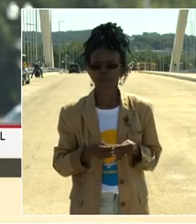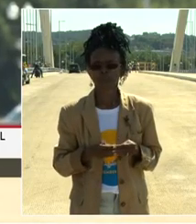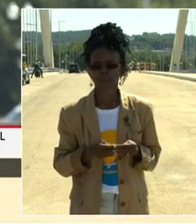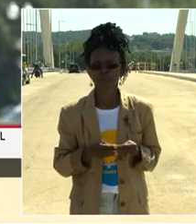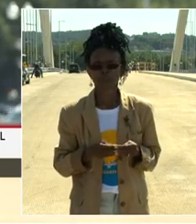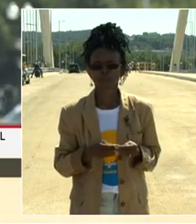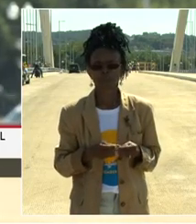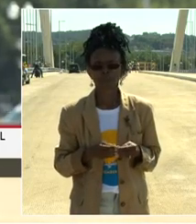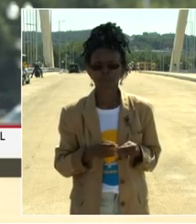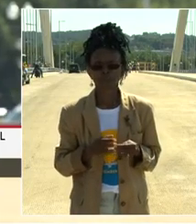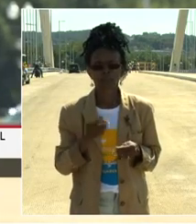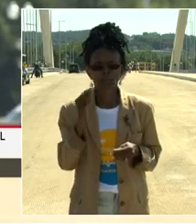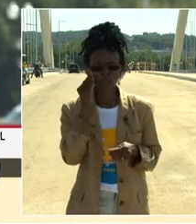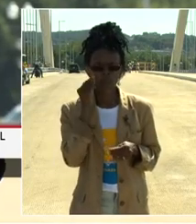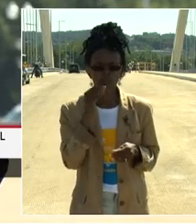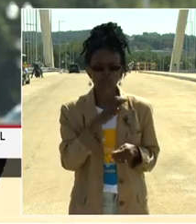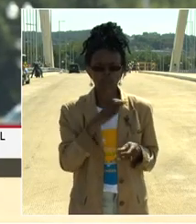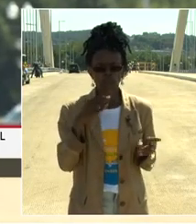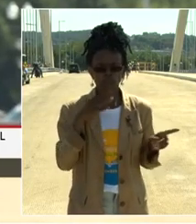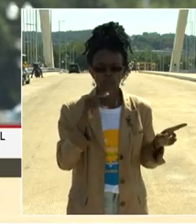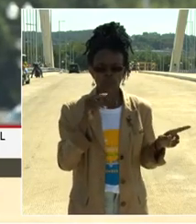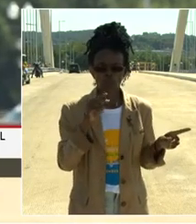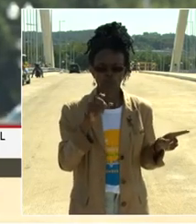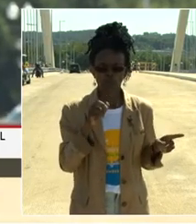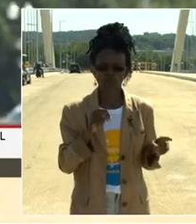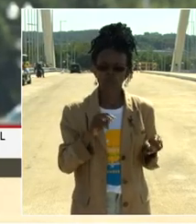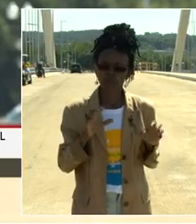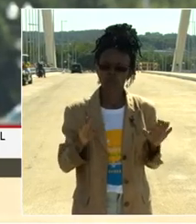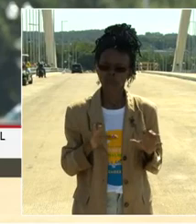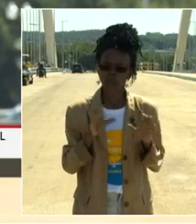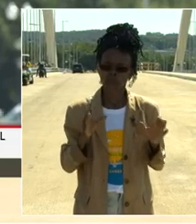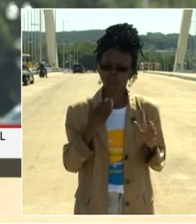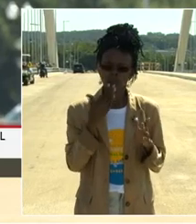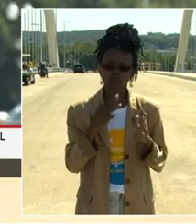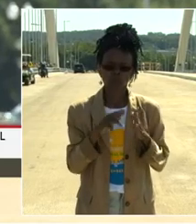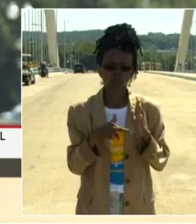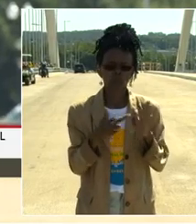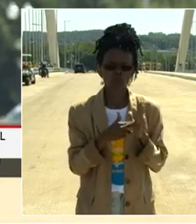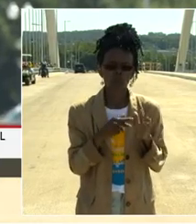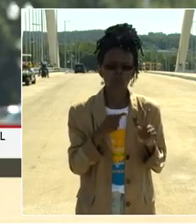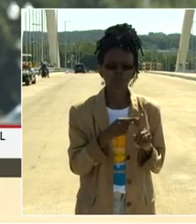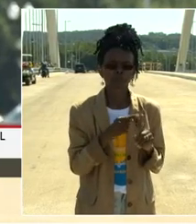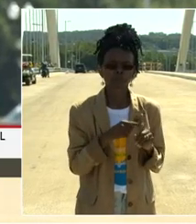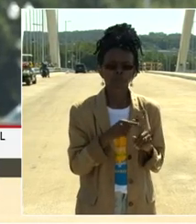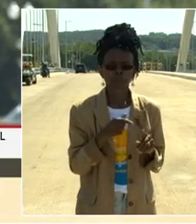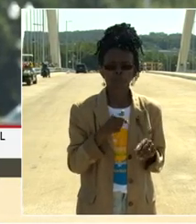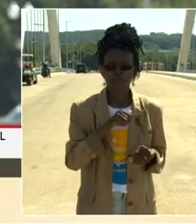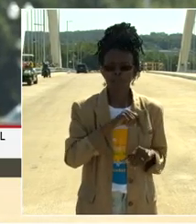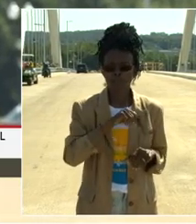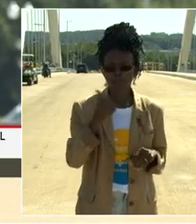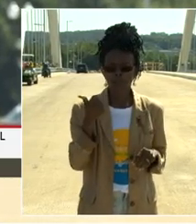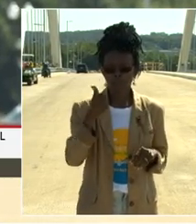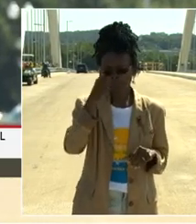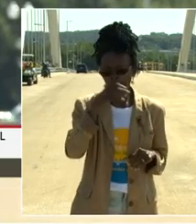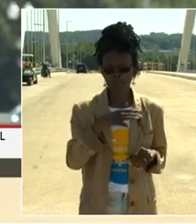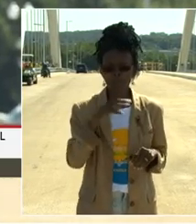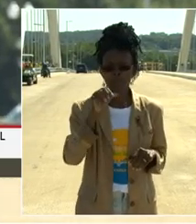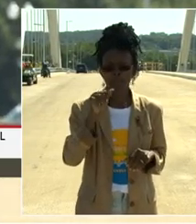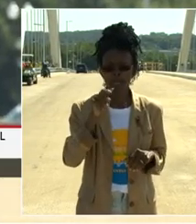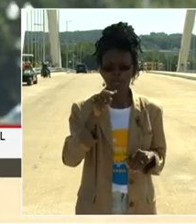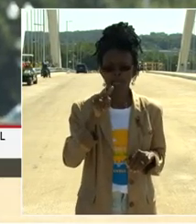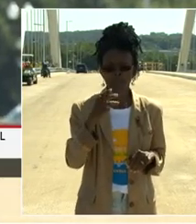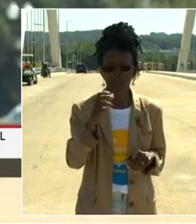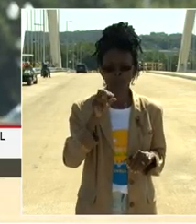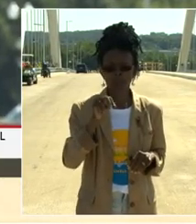and I know with you. His name is Anthony. His last name is Williams. He was the mayor from 1999 to